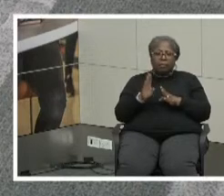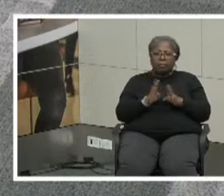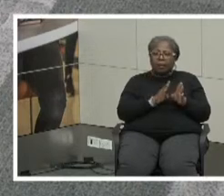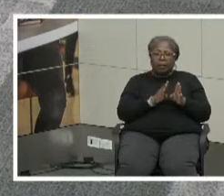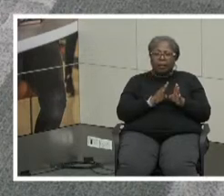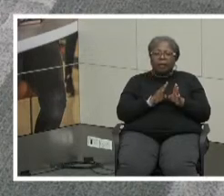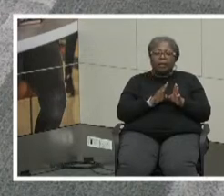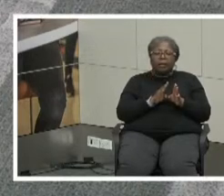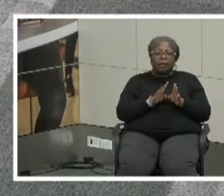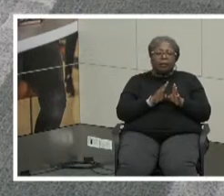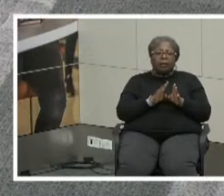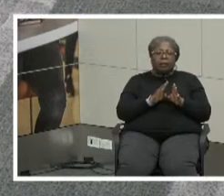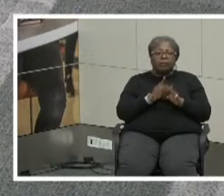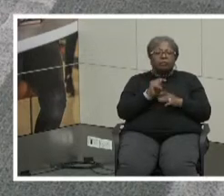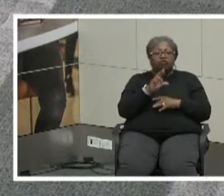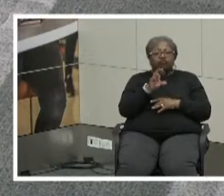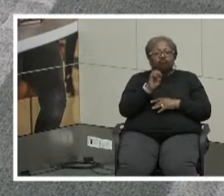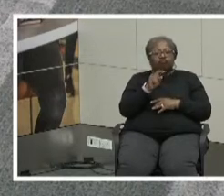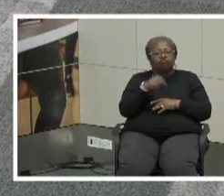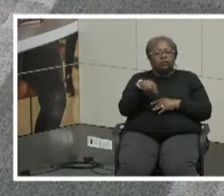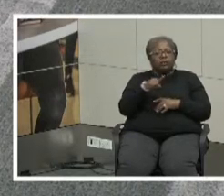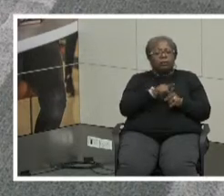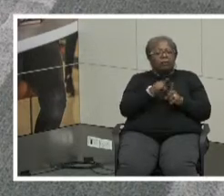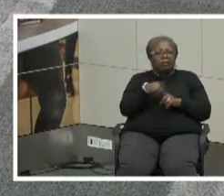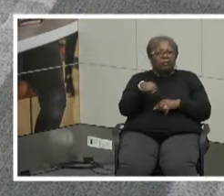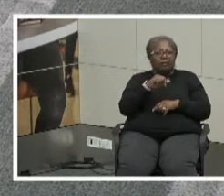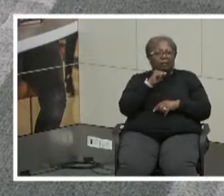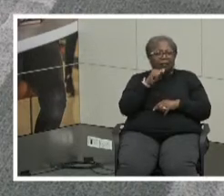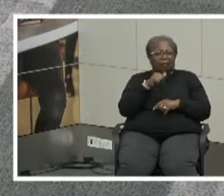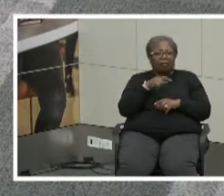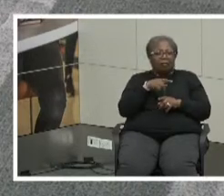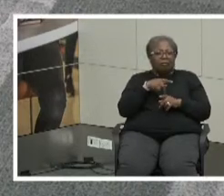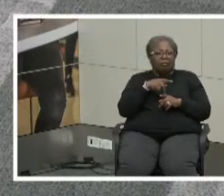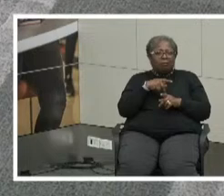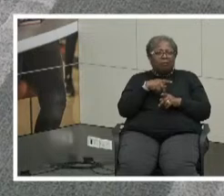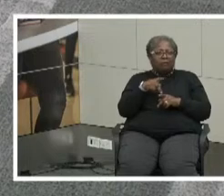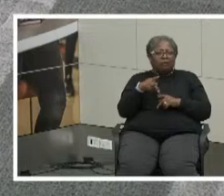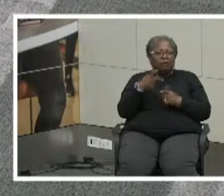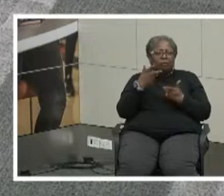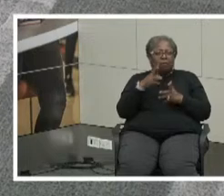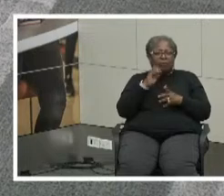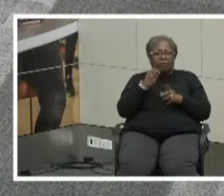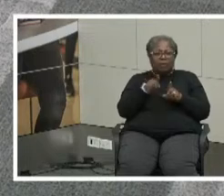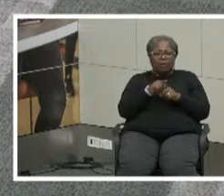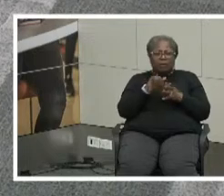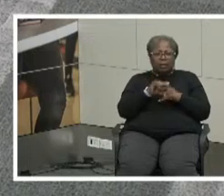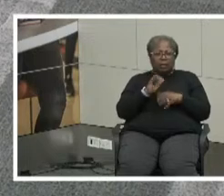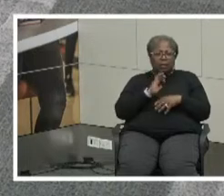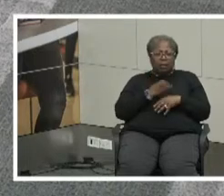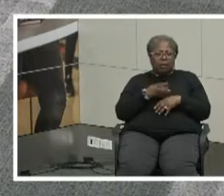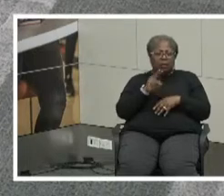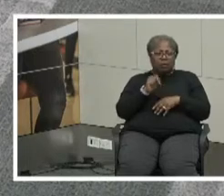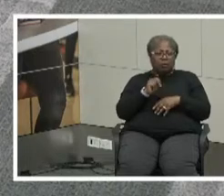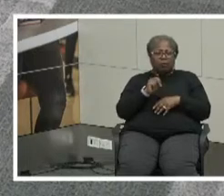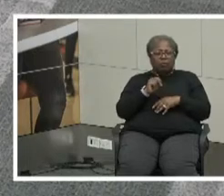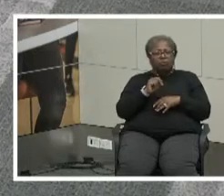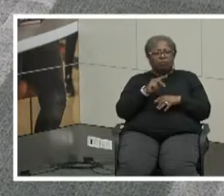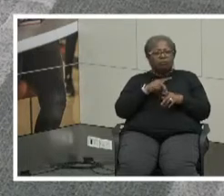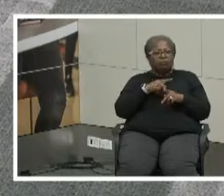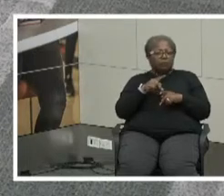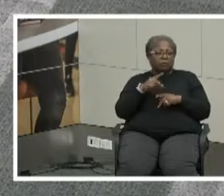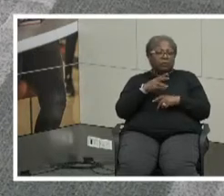um it treats them like they're not professionals we would never want to be treated like that in our own in our own um